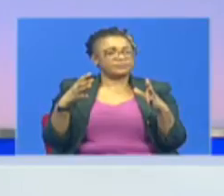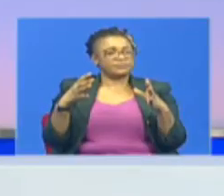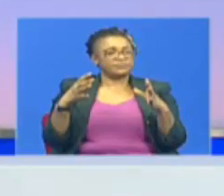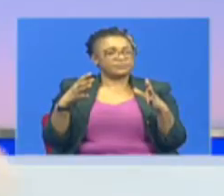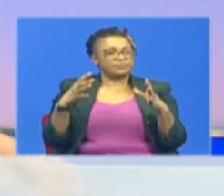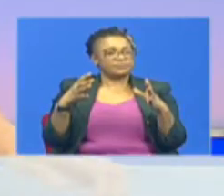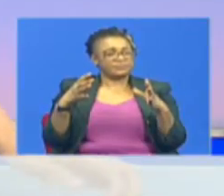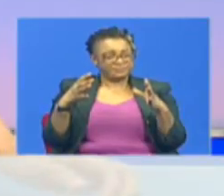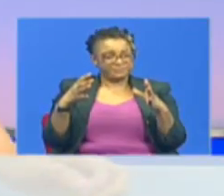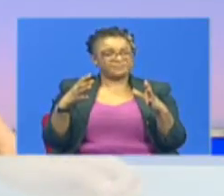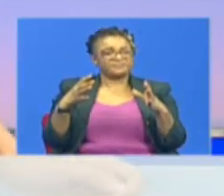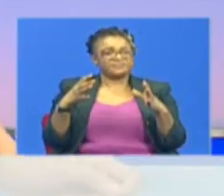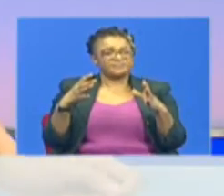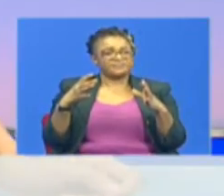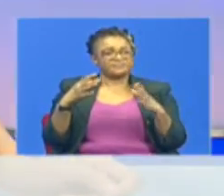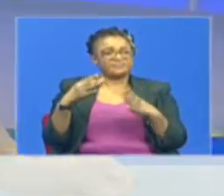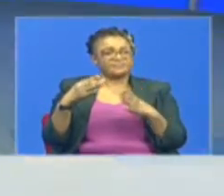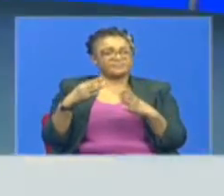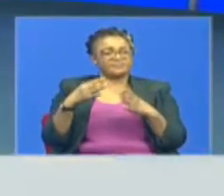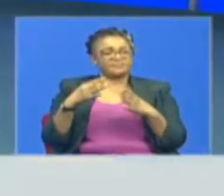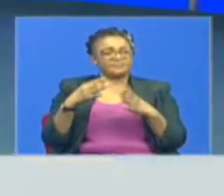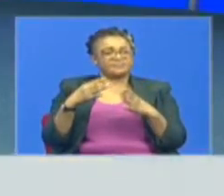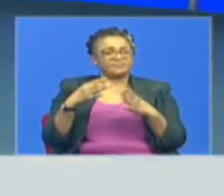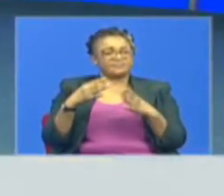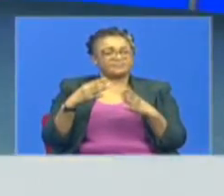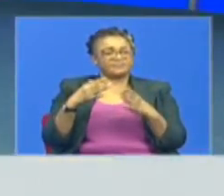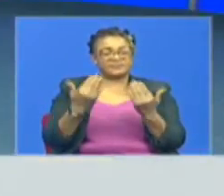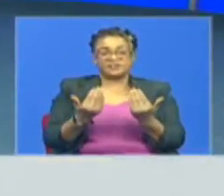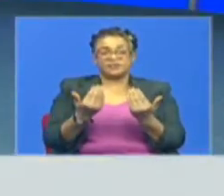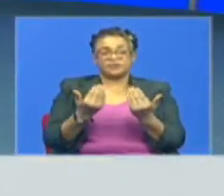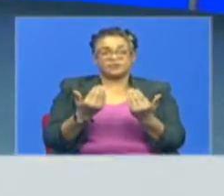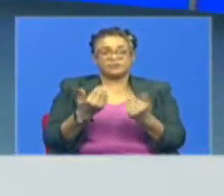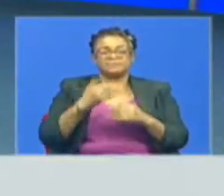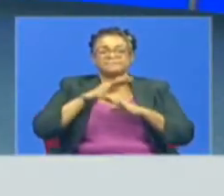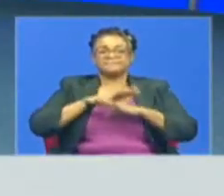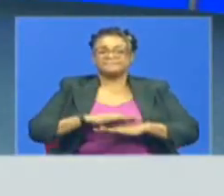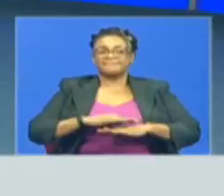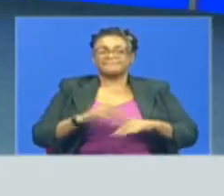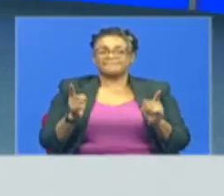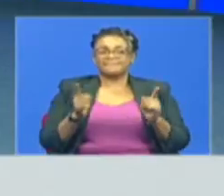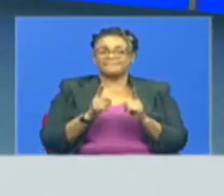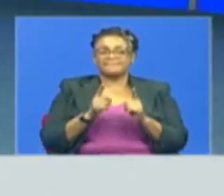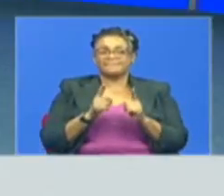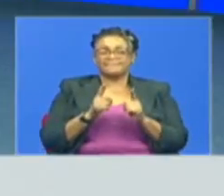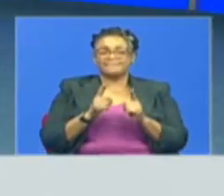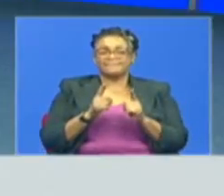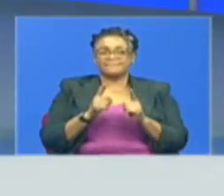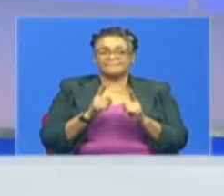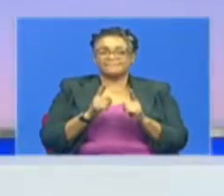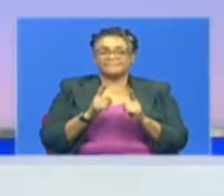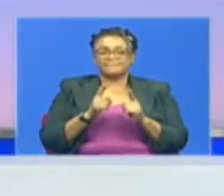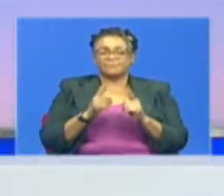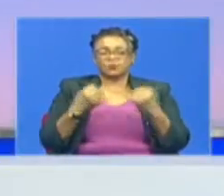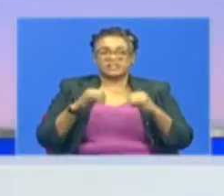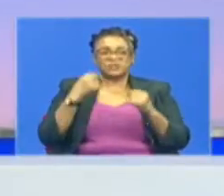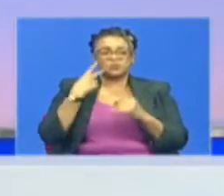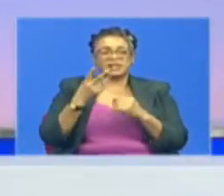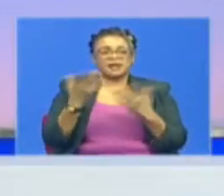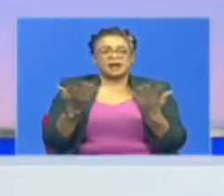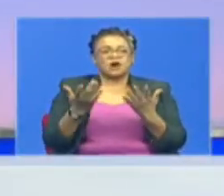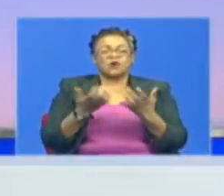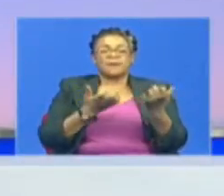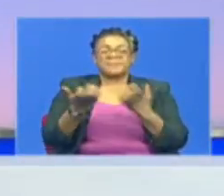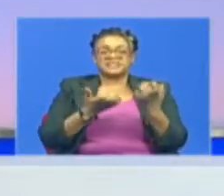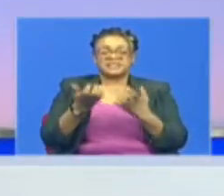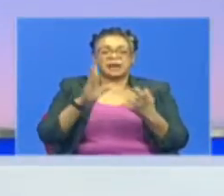All right, well, next up it is well, we're taking a break, I beg your pardon, next up. And just have a look at how a business in Bolivia